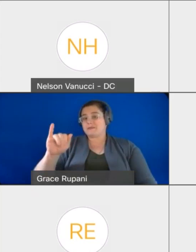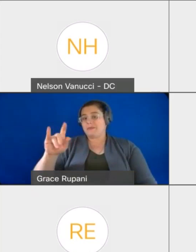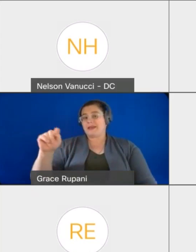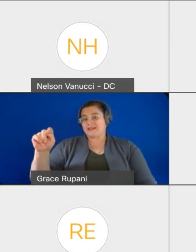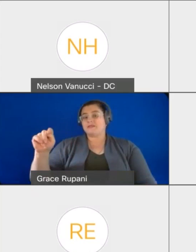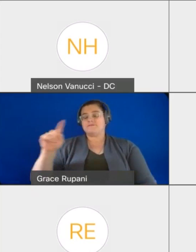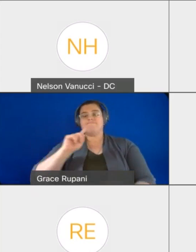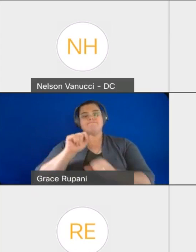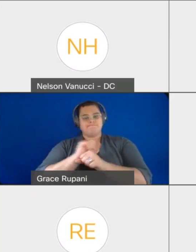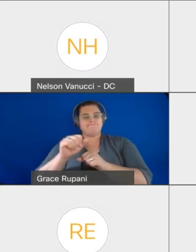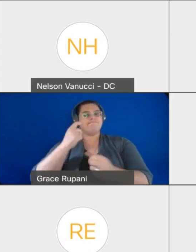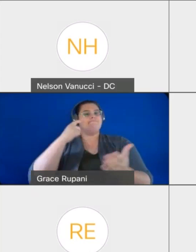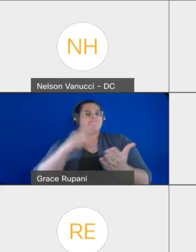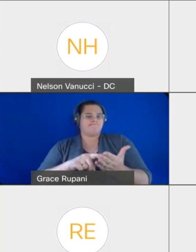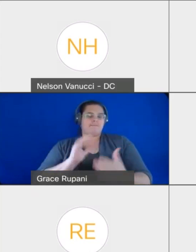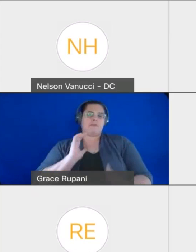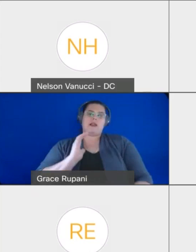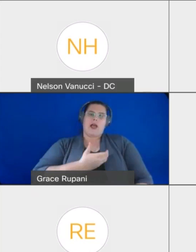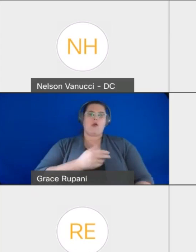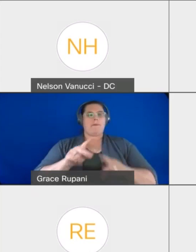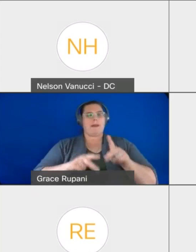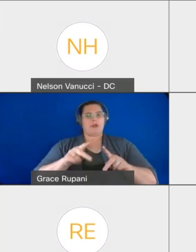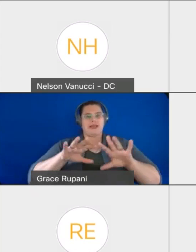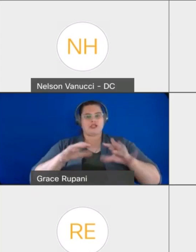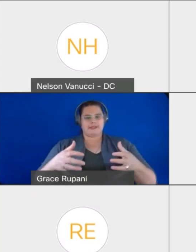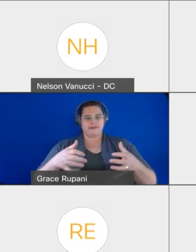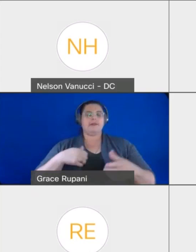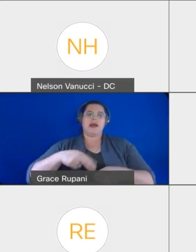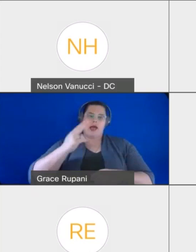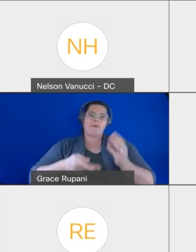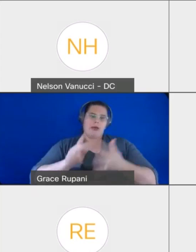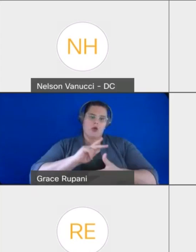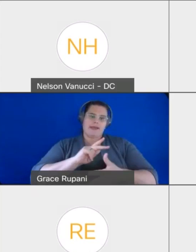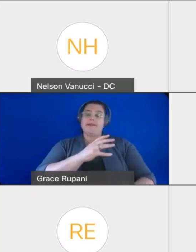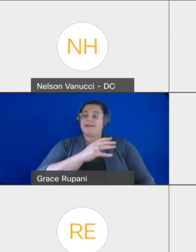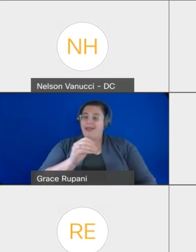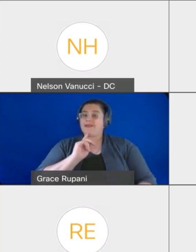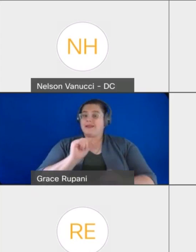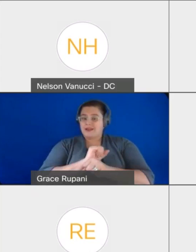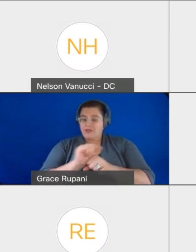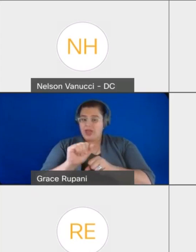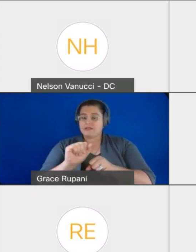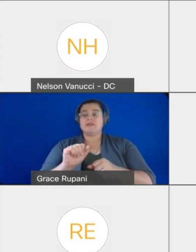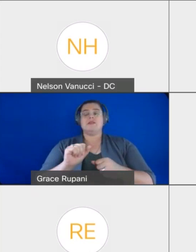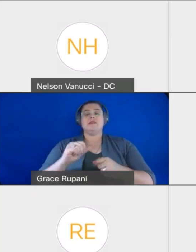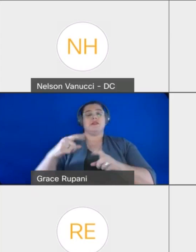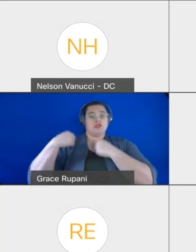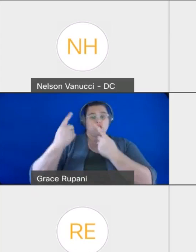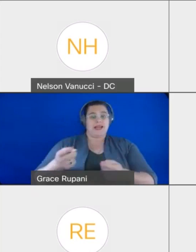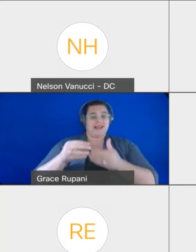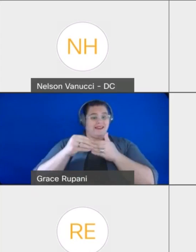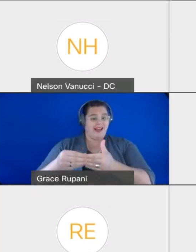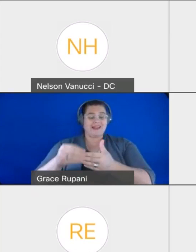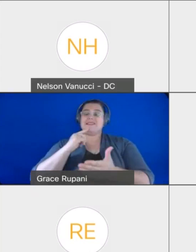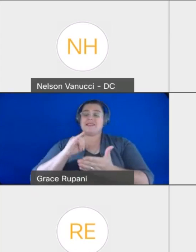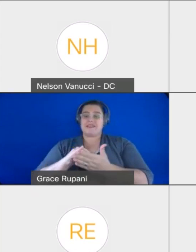our population as one of the highest priorities. And in fact, in the guidance that's been issued to date, people living in ICFs and res